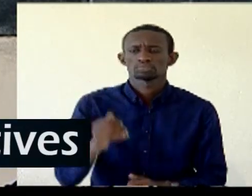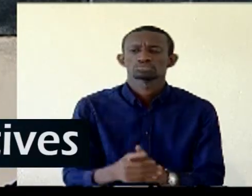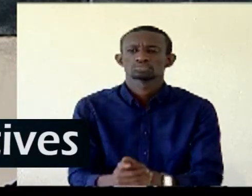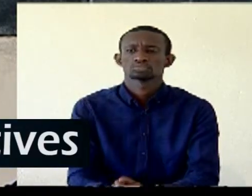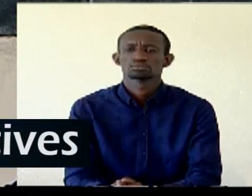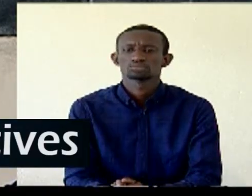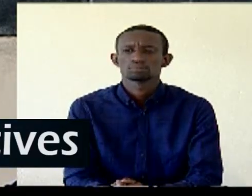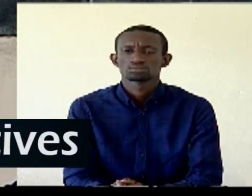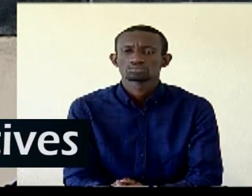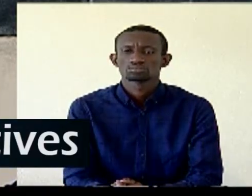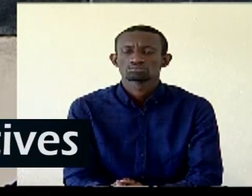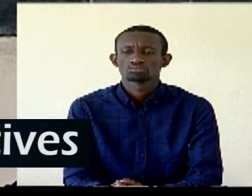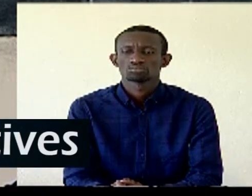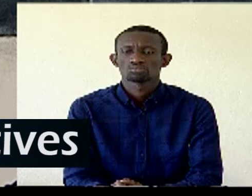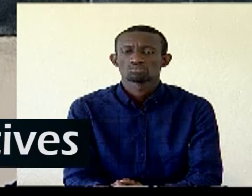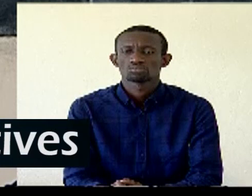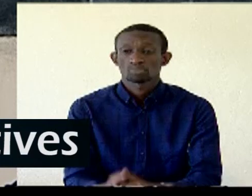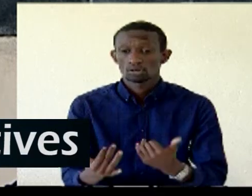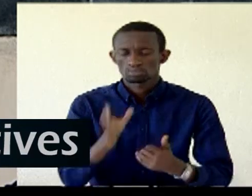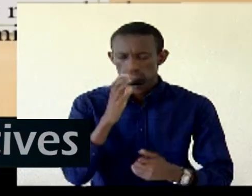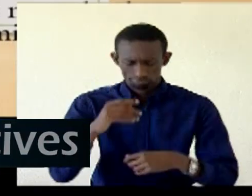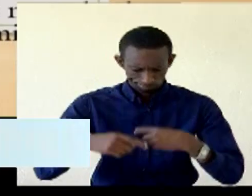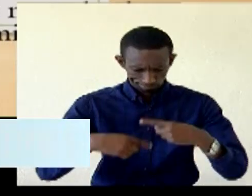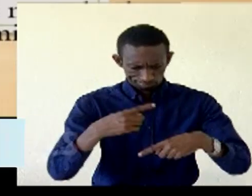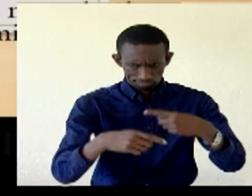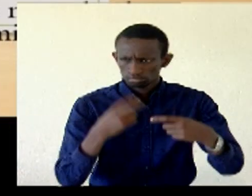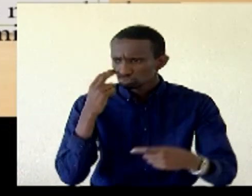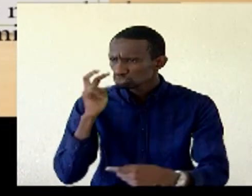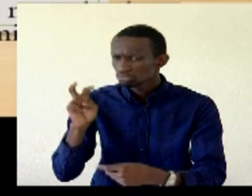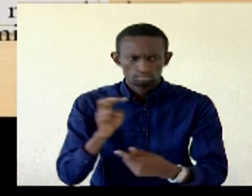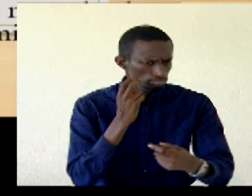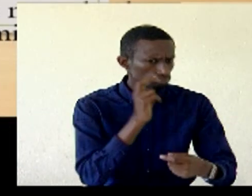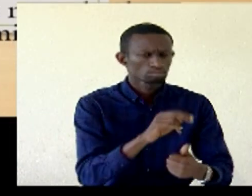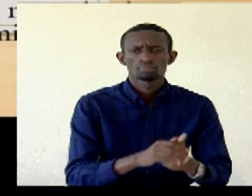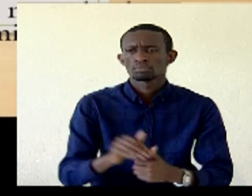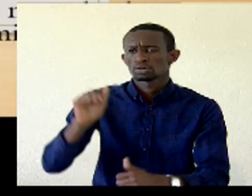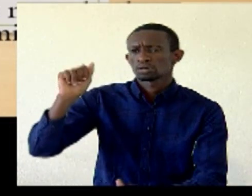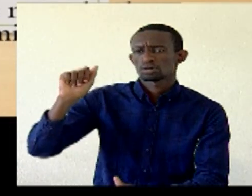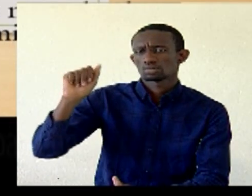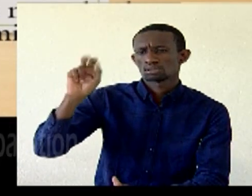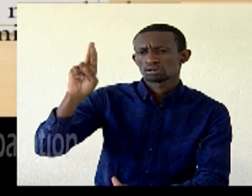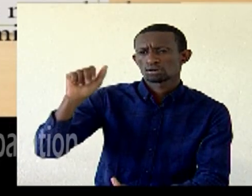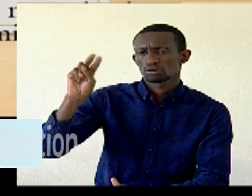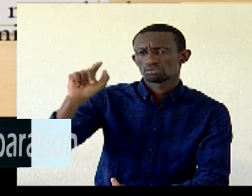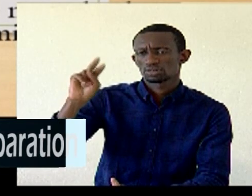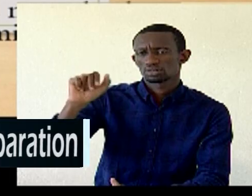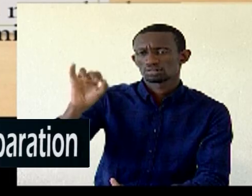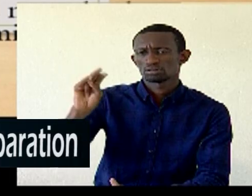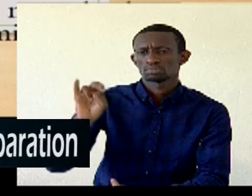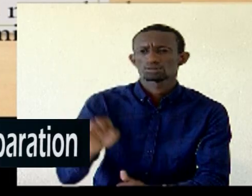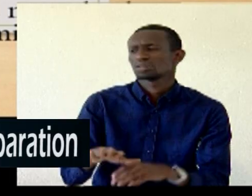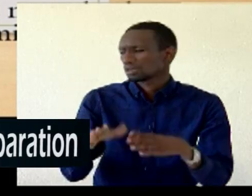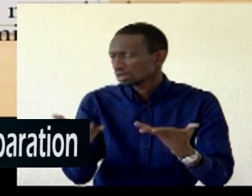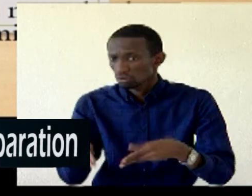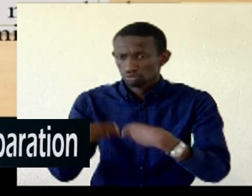around, let's continue and look at these amines and how these amines are named. So